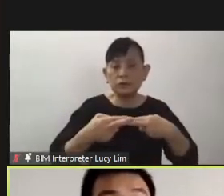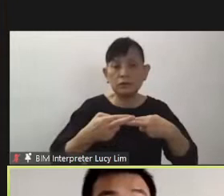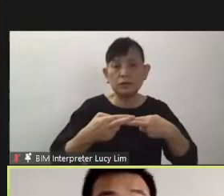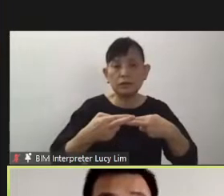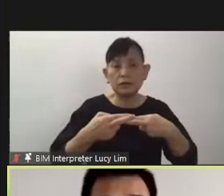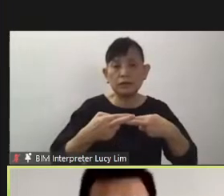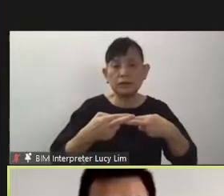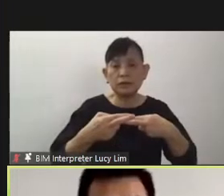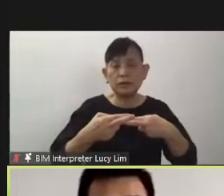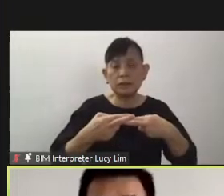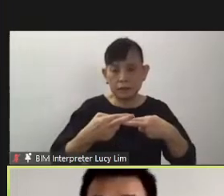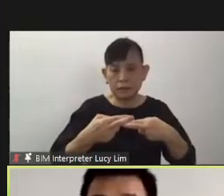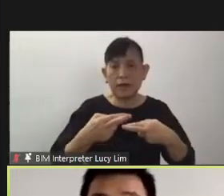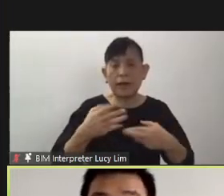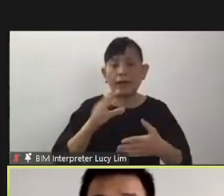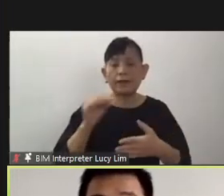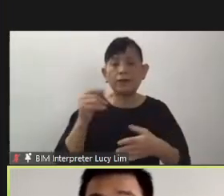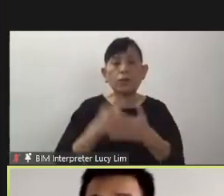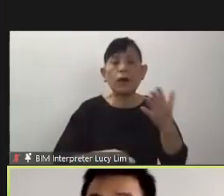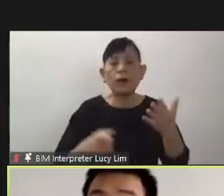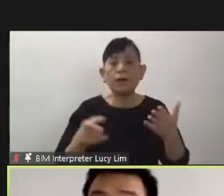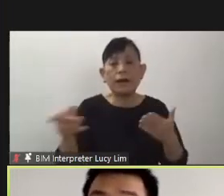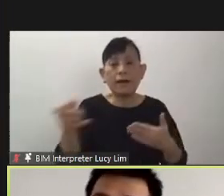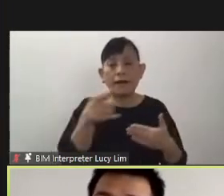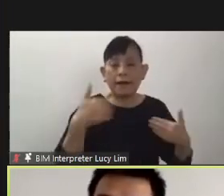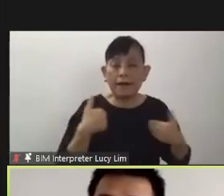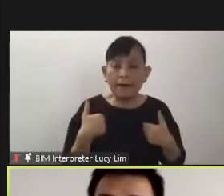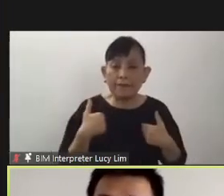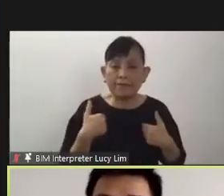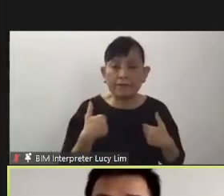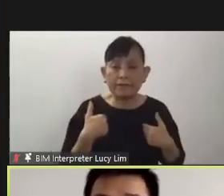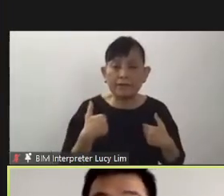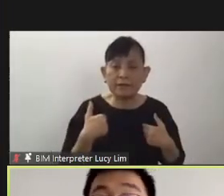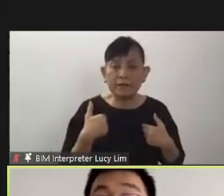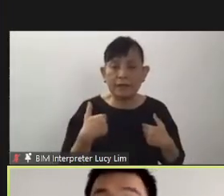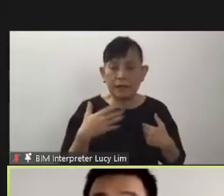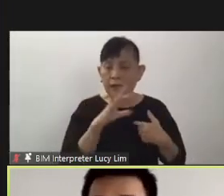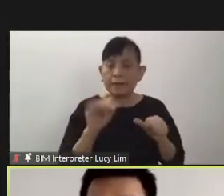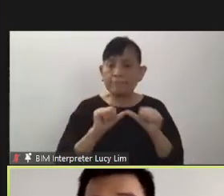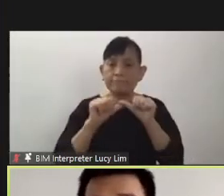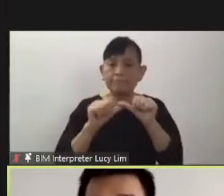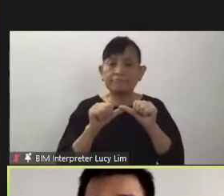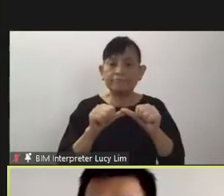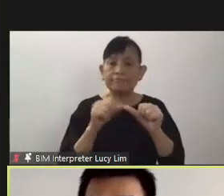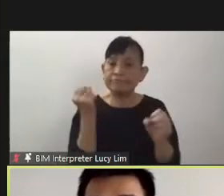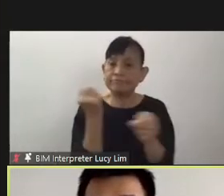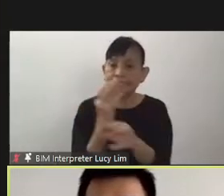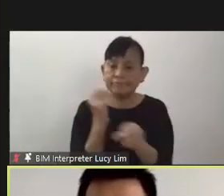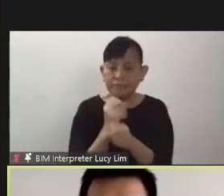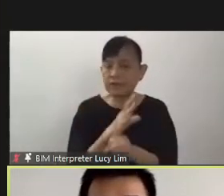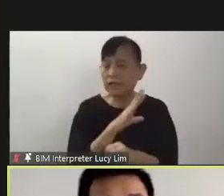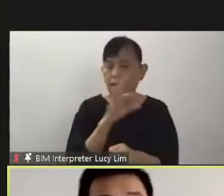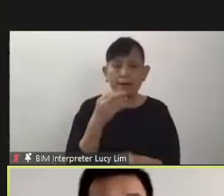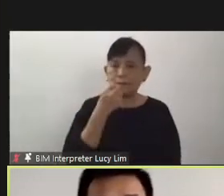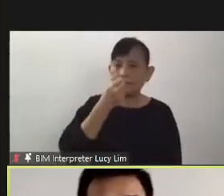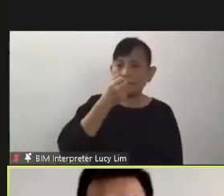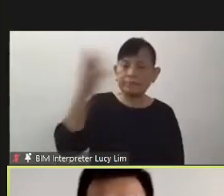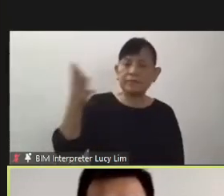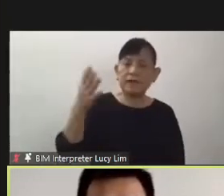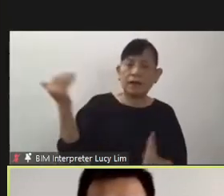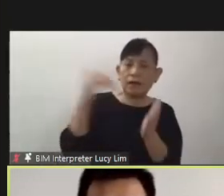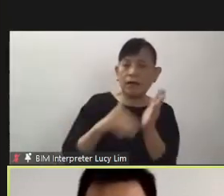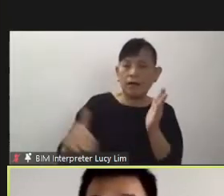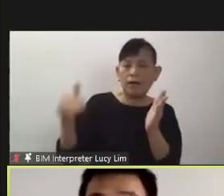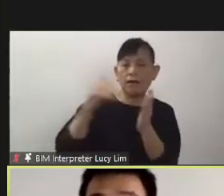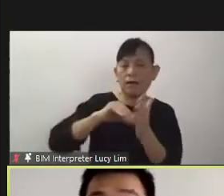that are already exist. What we need to do, just tap on the existing efforts and to lobby the governments, lobby the corporations